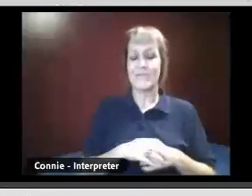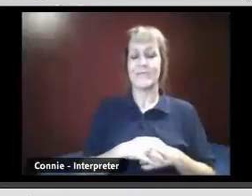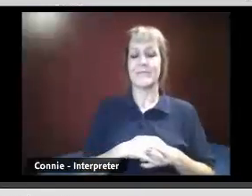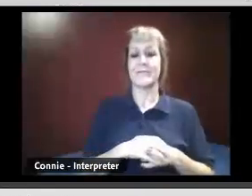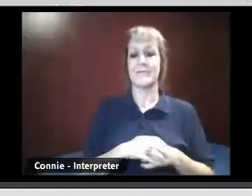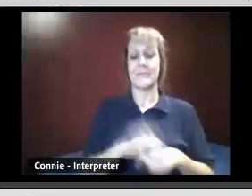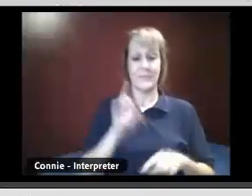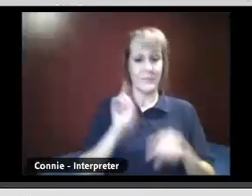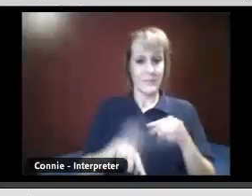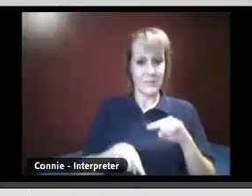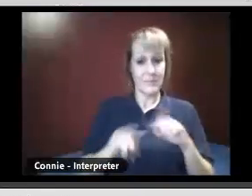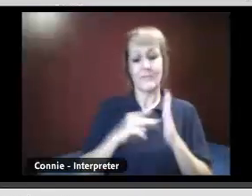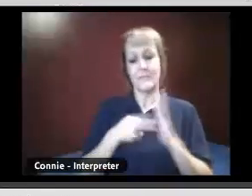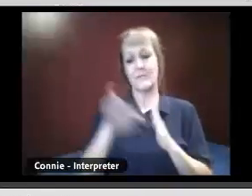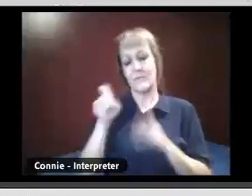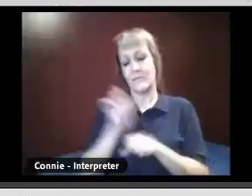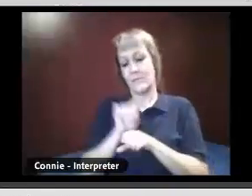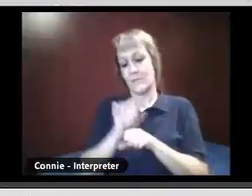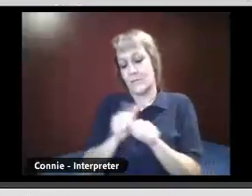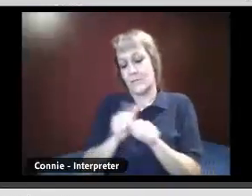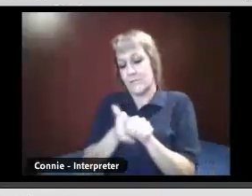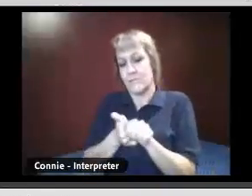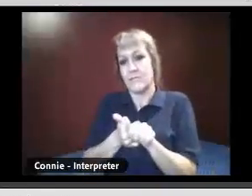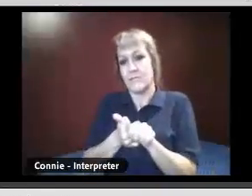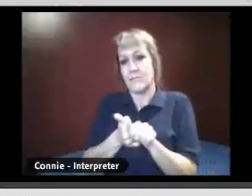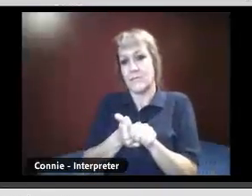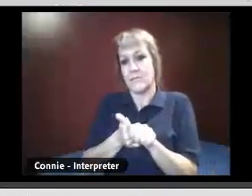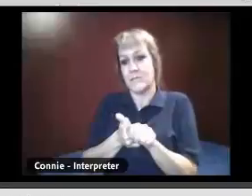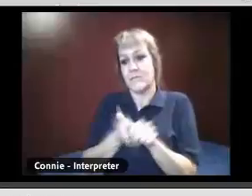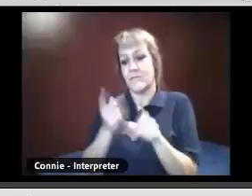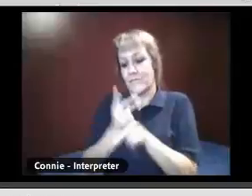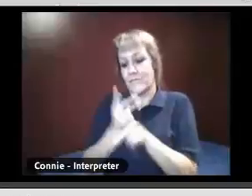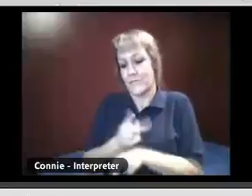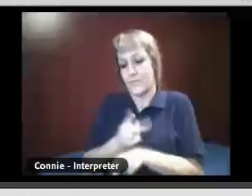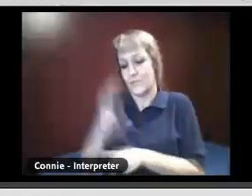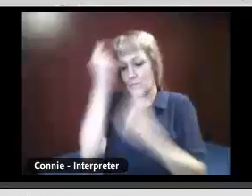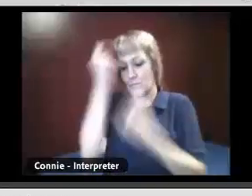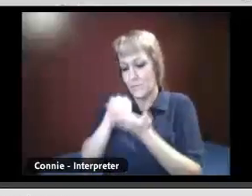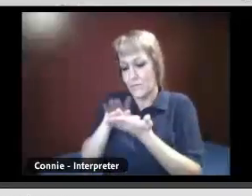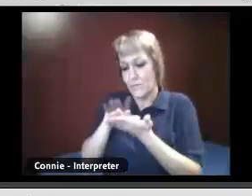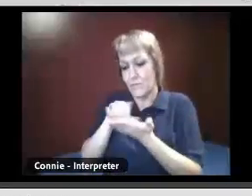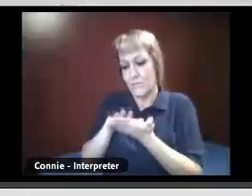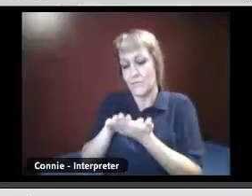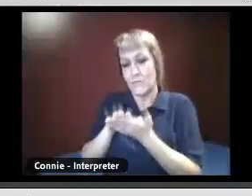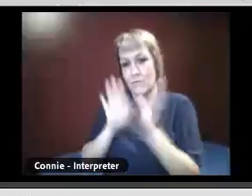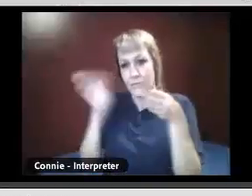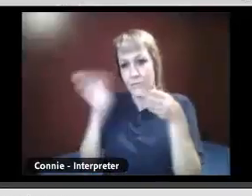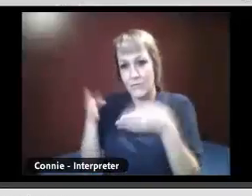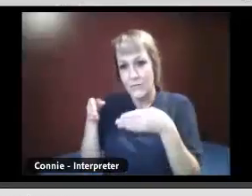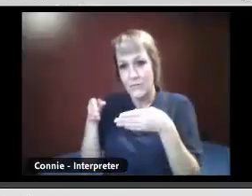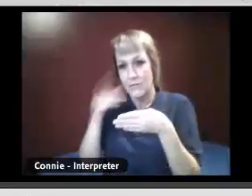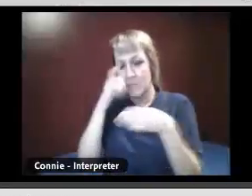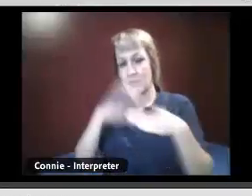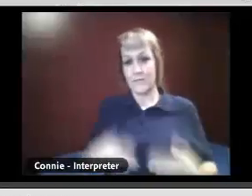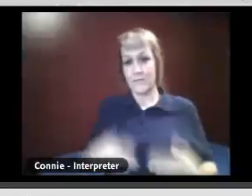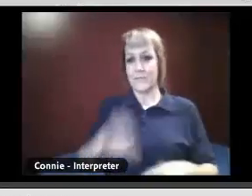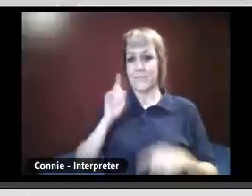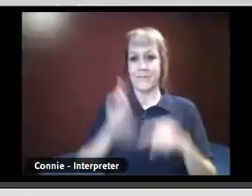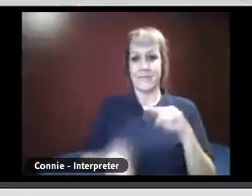to have to do a little bit more work behind the scenes in writing down your thoughts and helping maintain your focus because physically you're not going to be at your